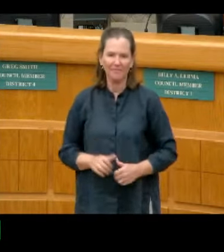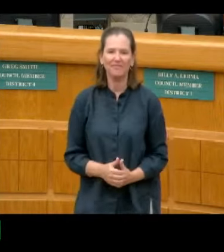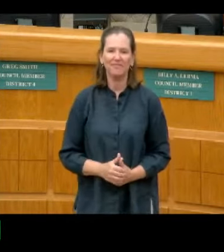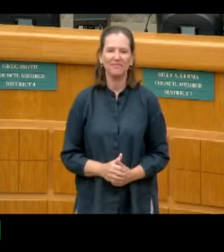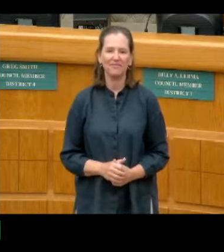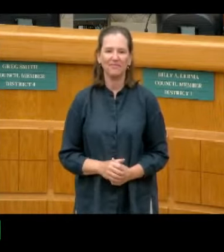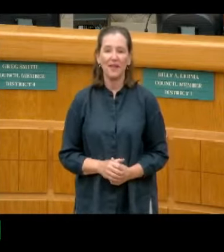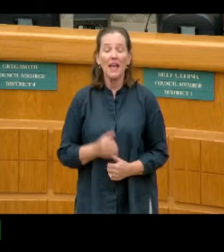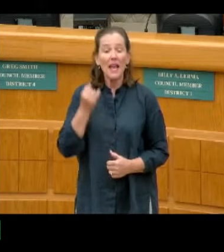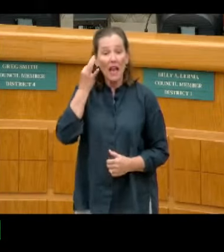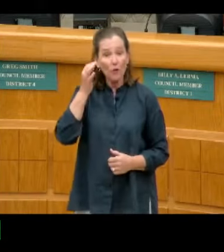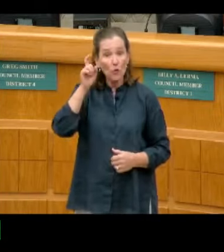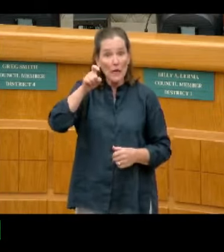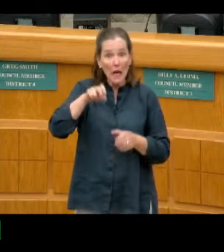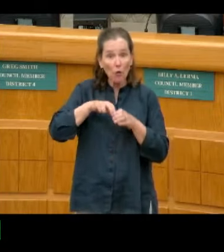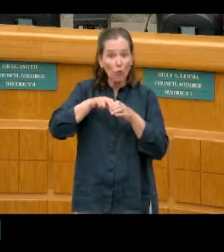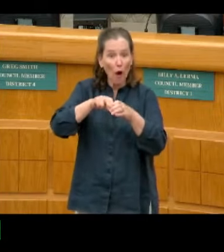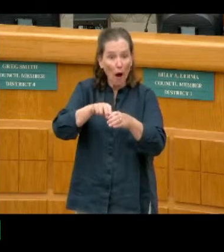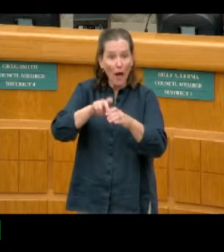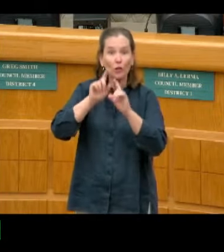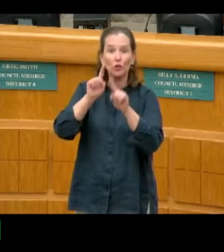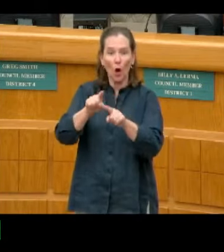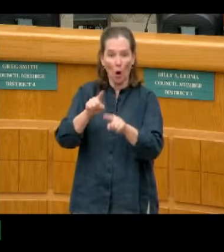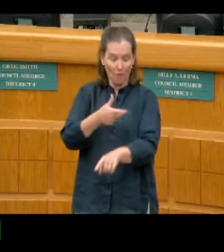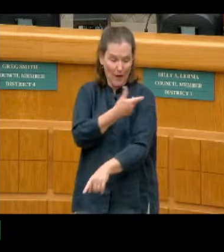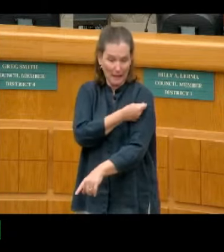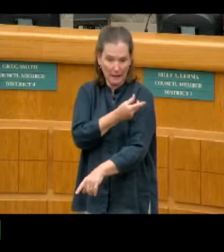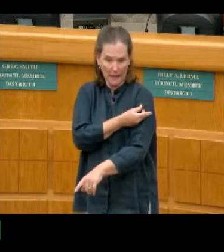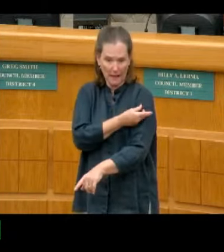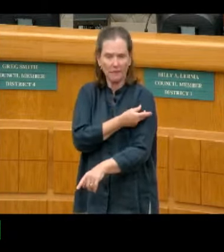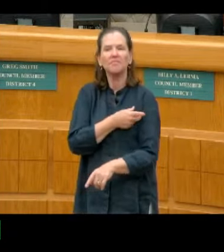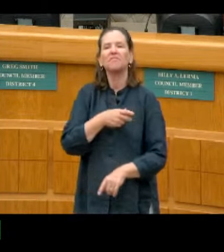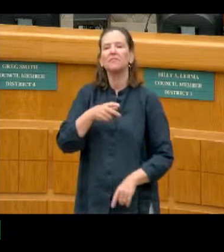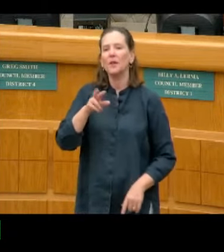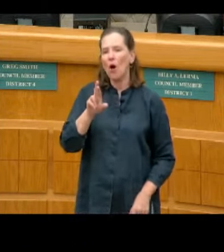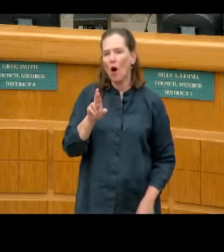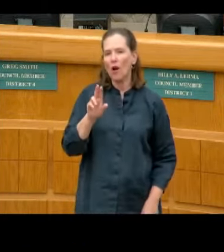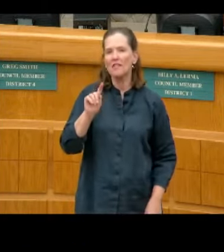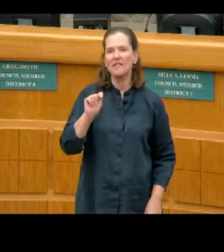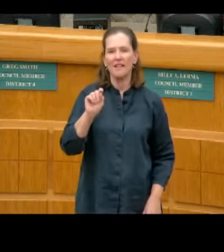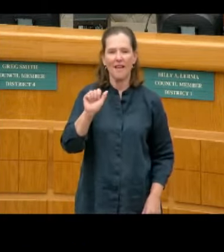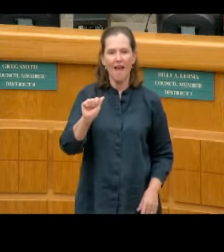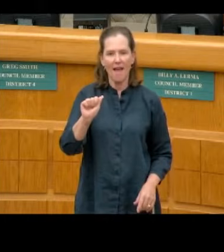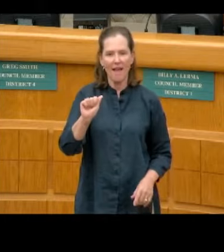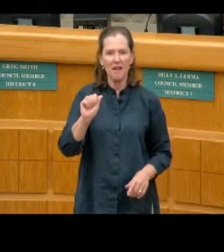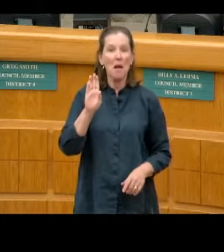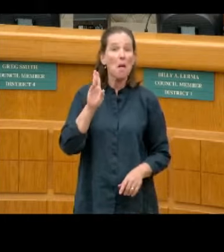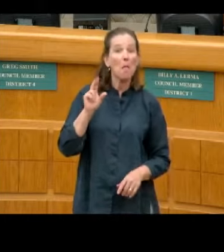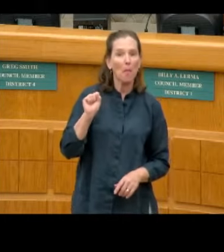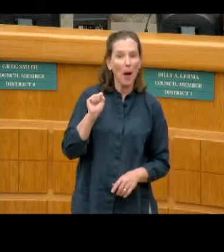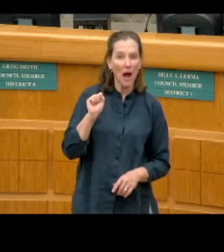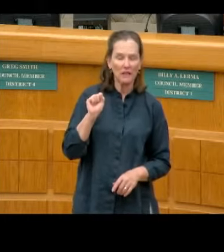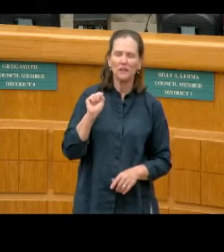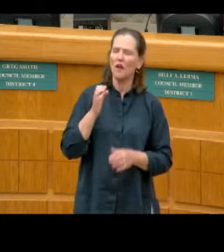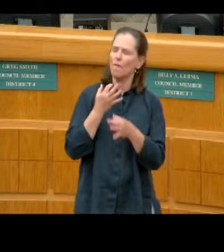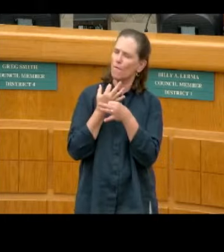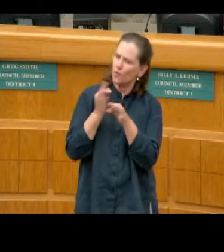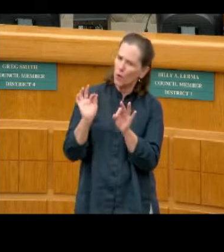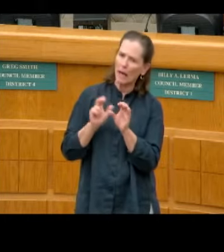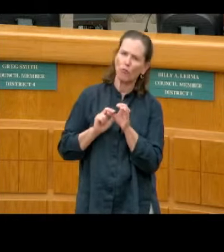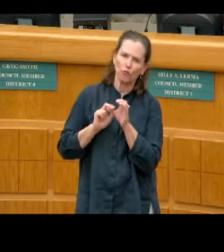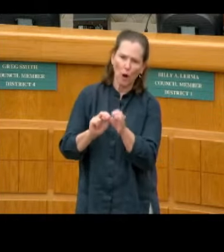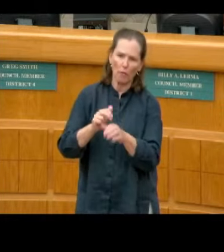If you need to get a ride to get your vaccine, the Corpus Christi Regional Transportation Authority will provide rides to and from the City Vaccination Clinic at